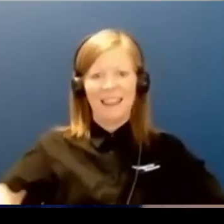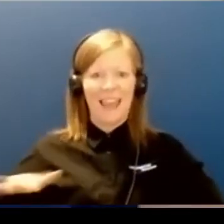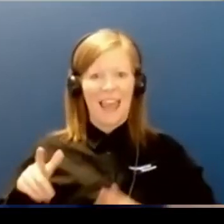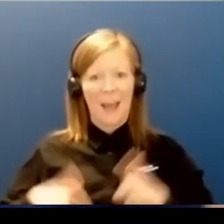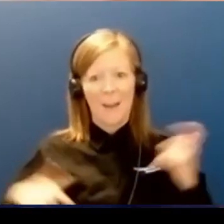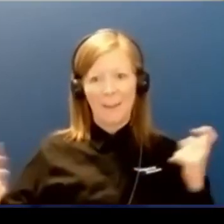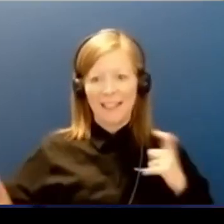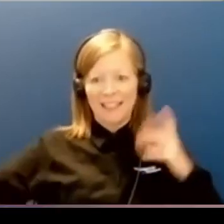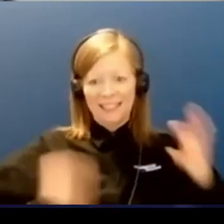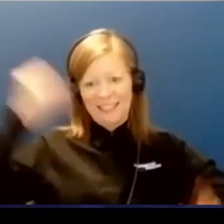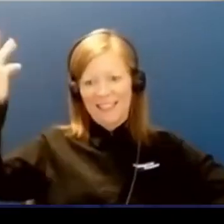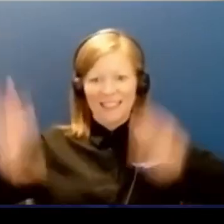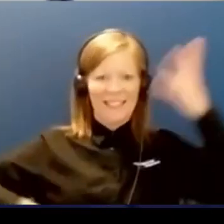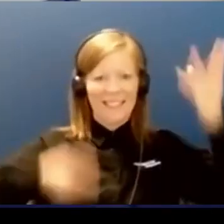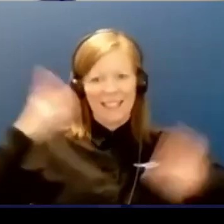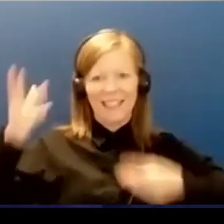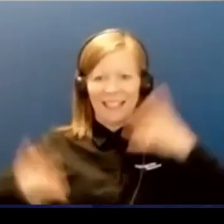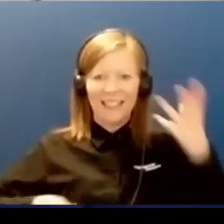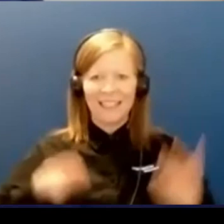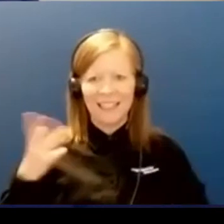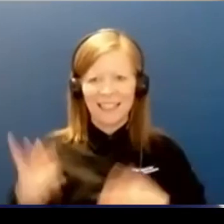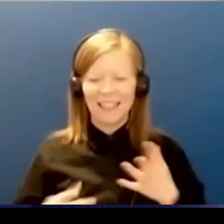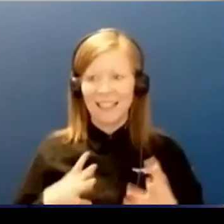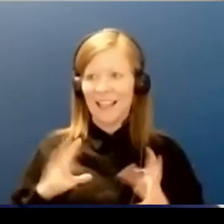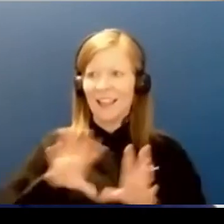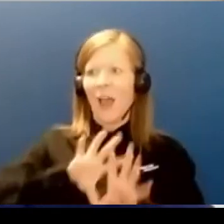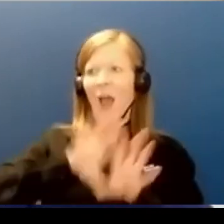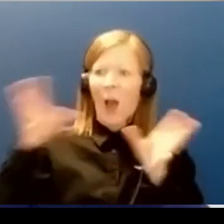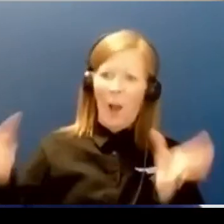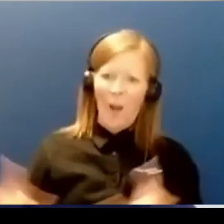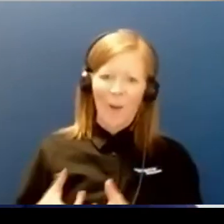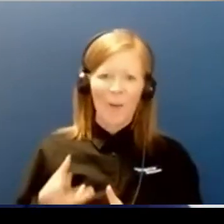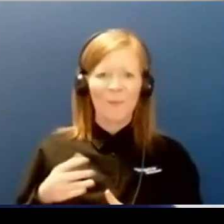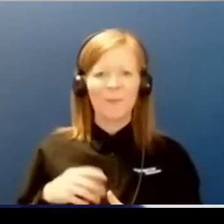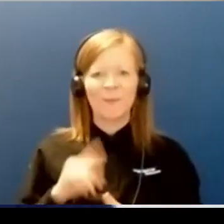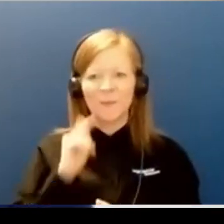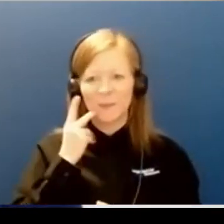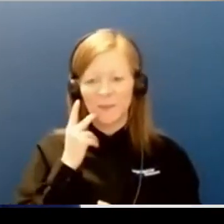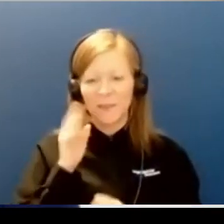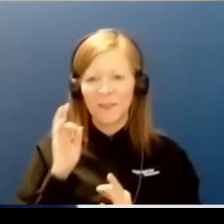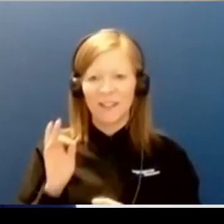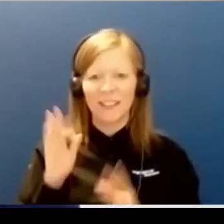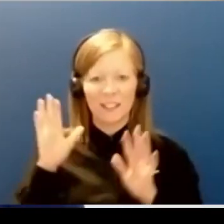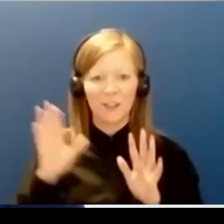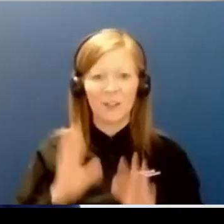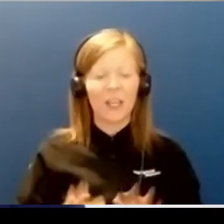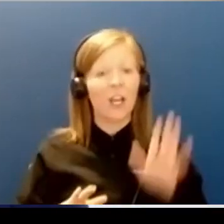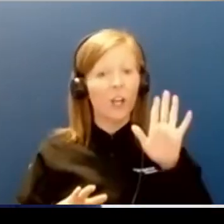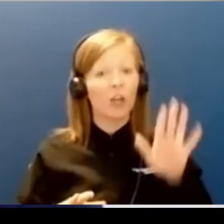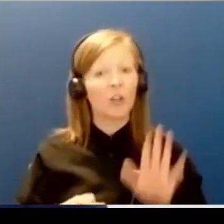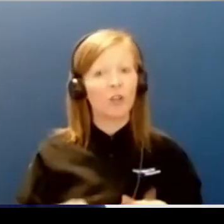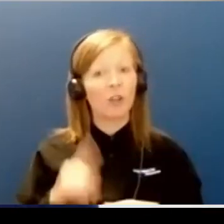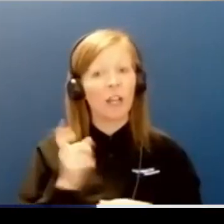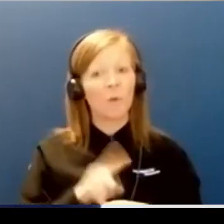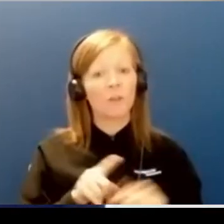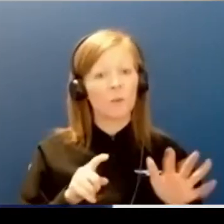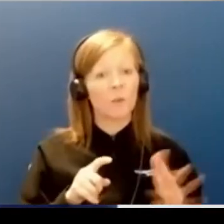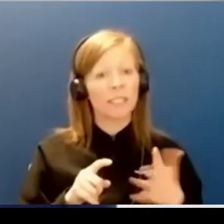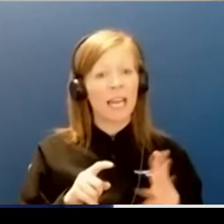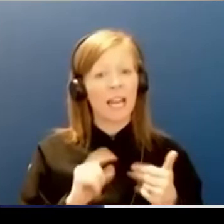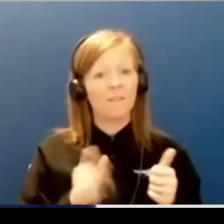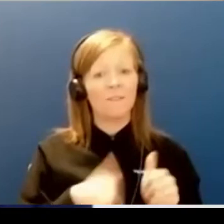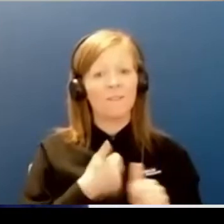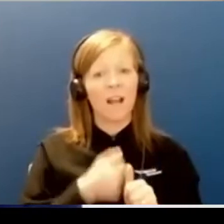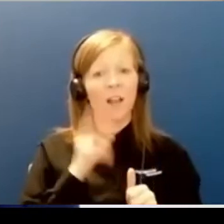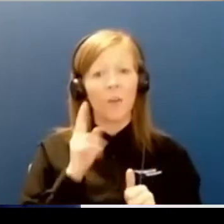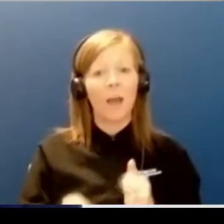You just kept pulling up, and then even whole pineapple. That was pretty great. We actually had a really great question that was kind of a follow-up about your fruit